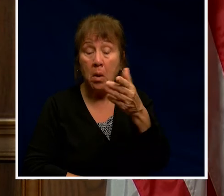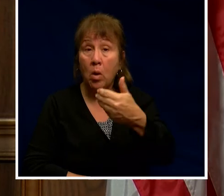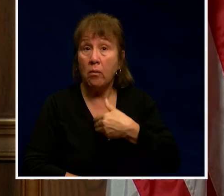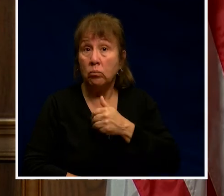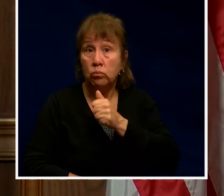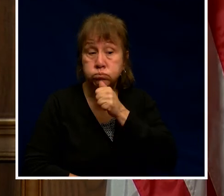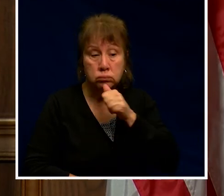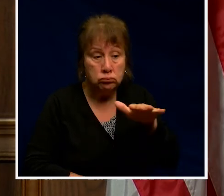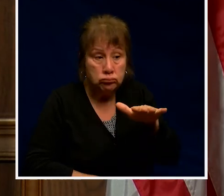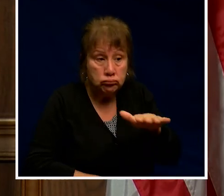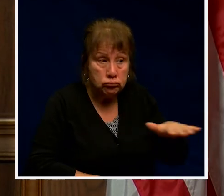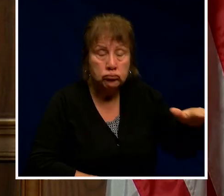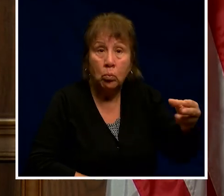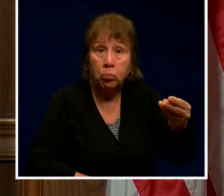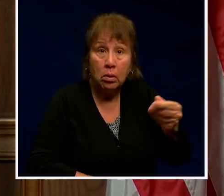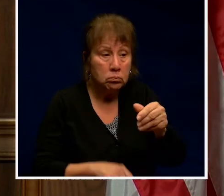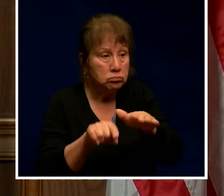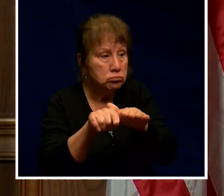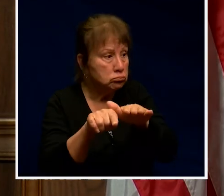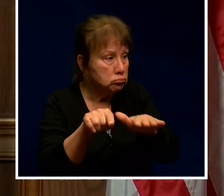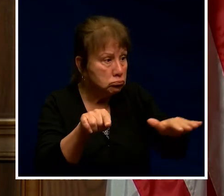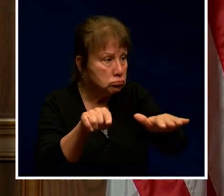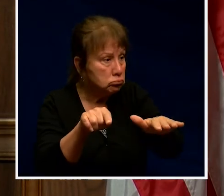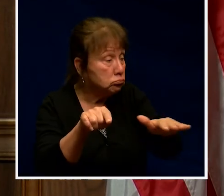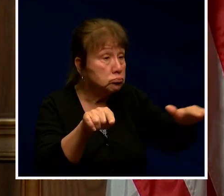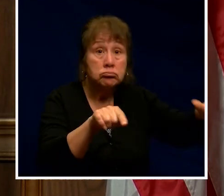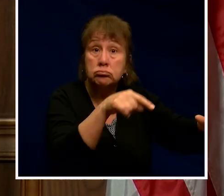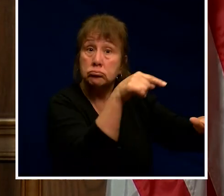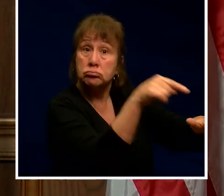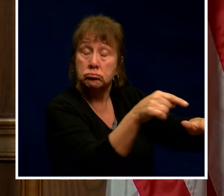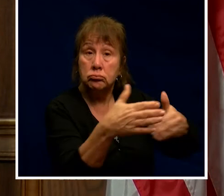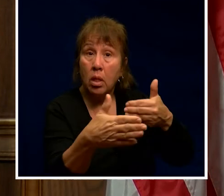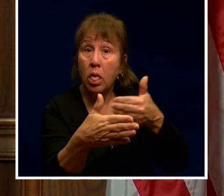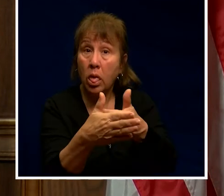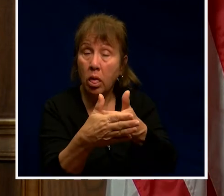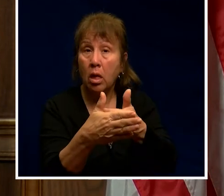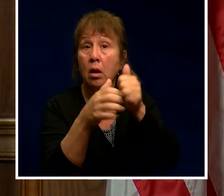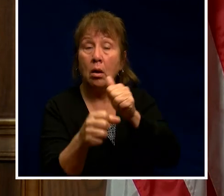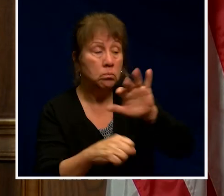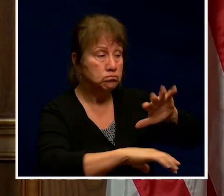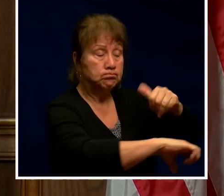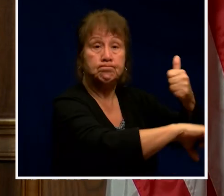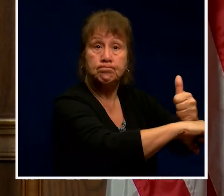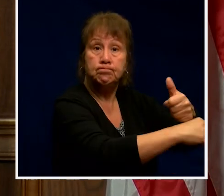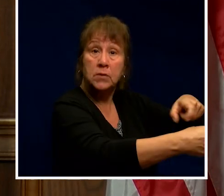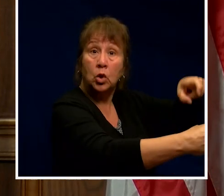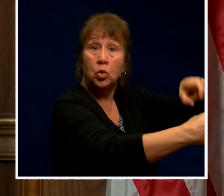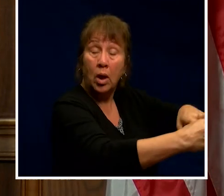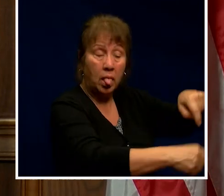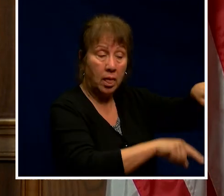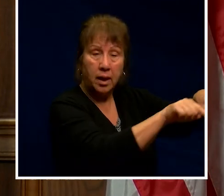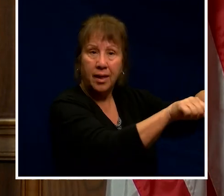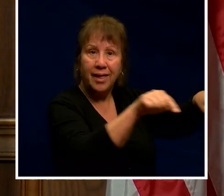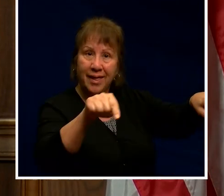preferably where their home was damaged on the same spot, but if not, and they own property that's nearby that works for them, we can look at that